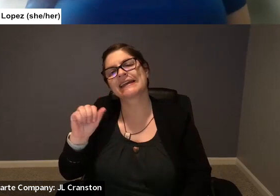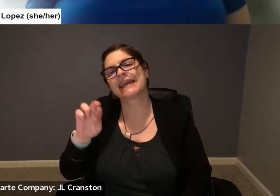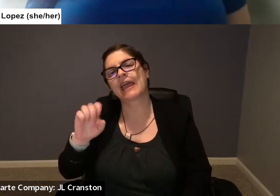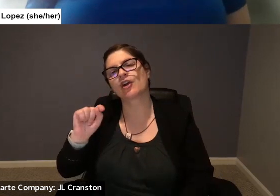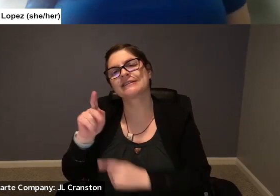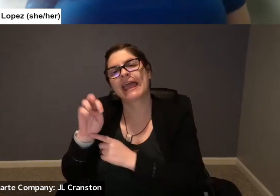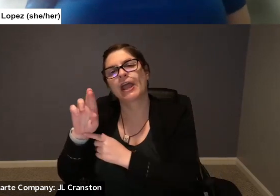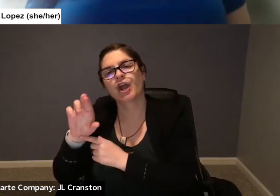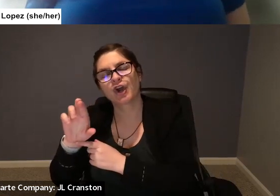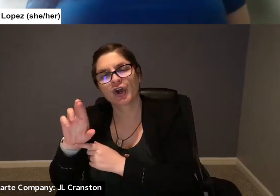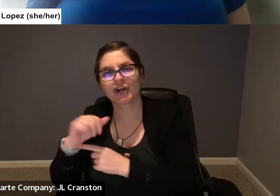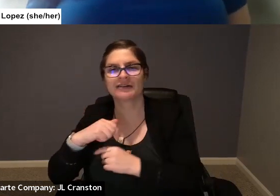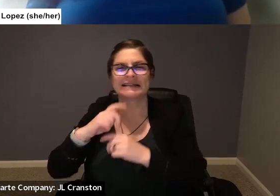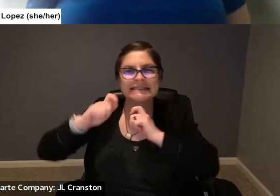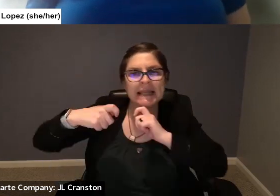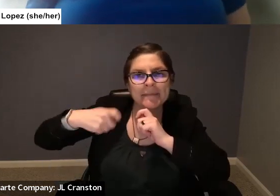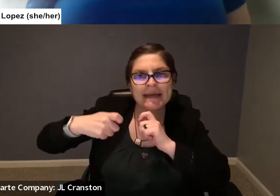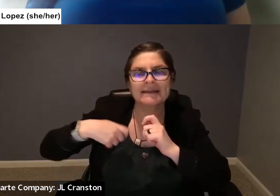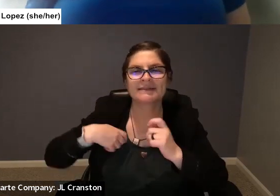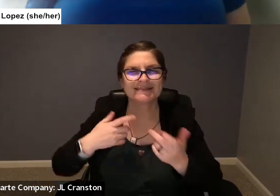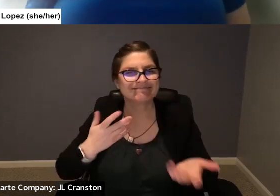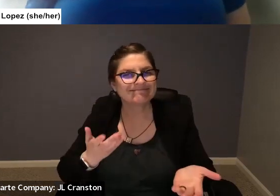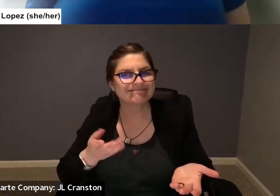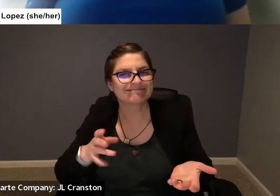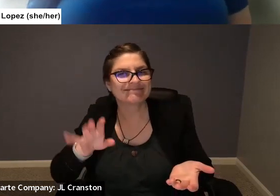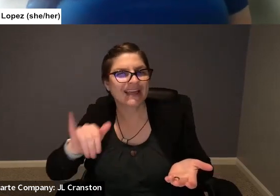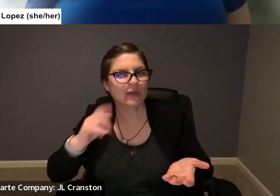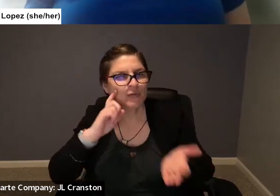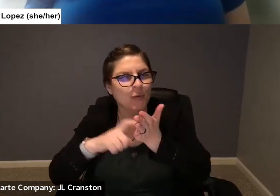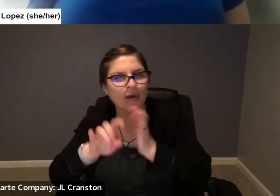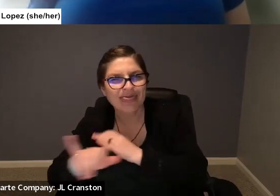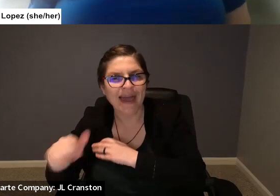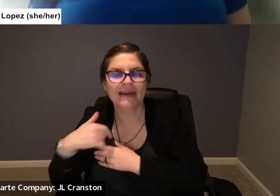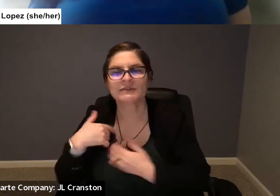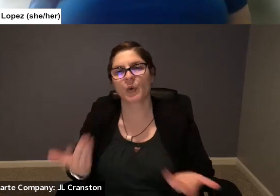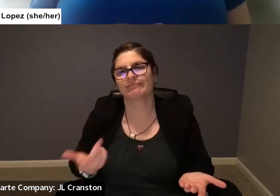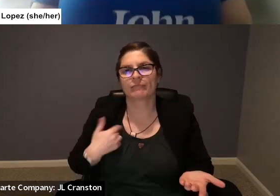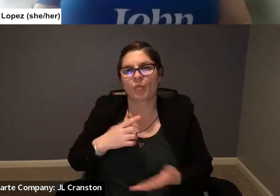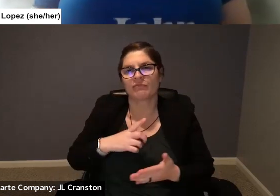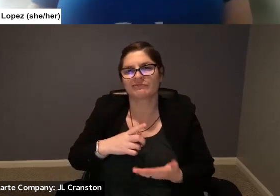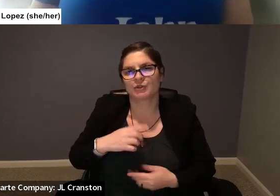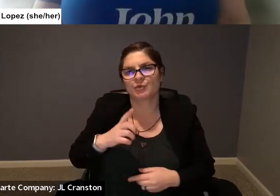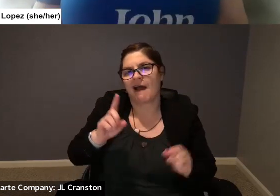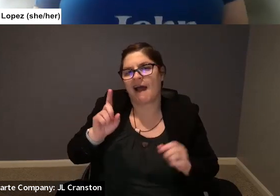people, as Jason Katim has, you know, you're getting what you pay for.